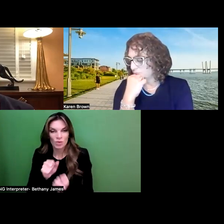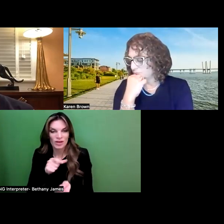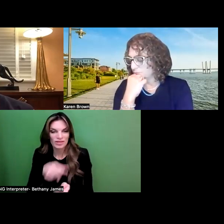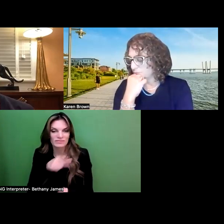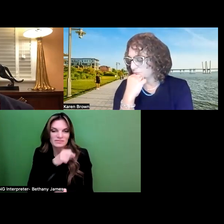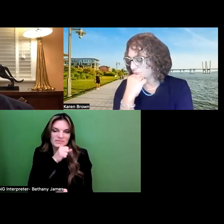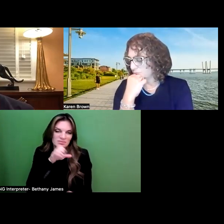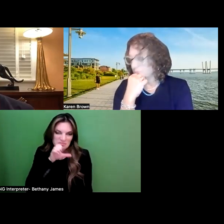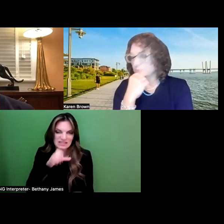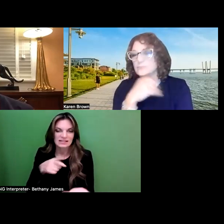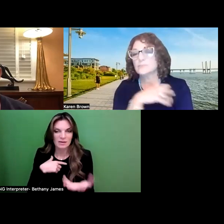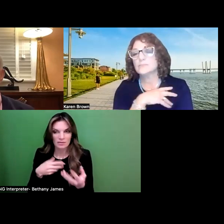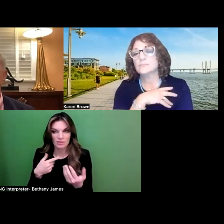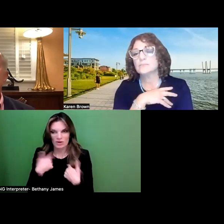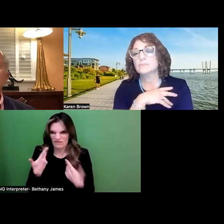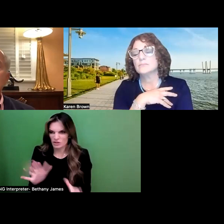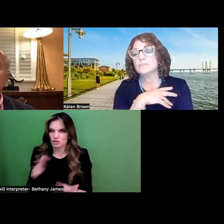part and we continue to do our part.